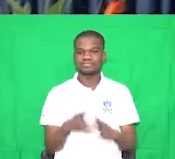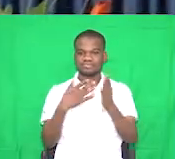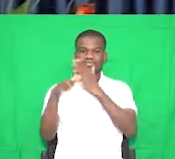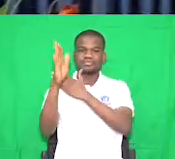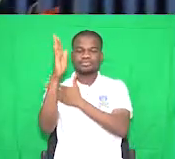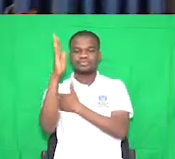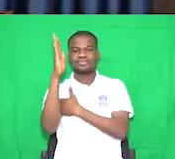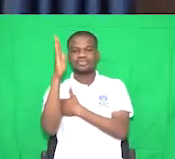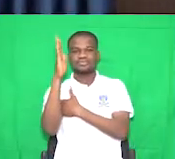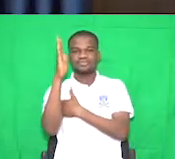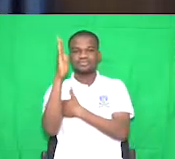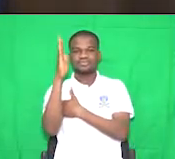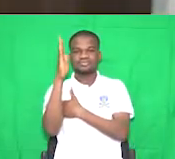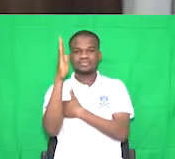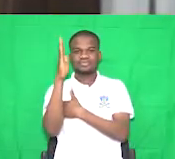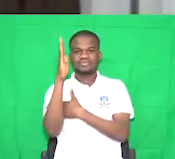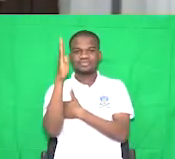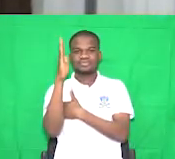Almighty God,